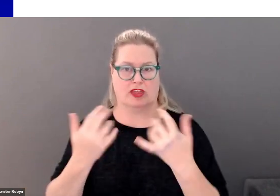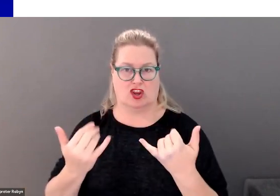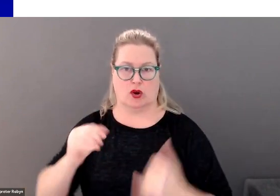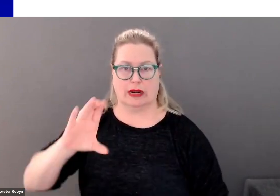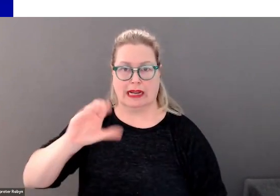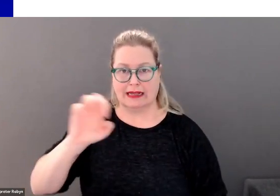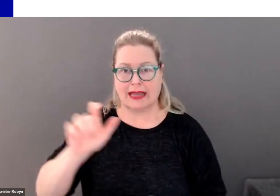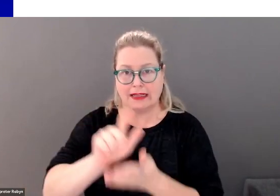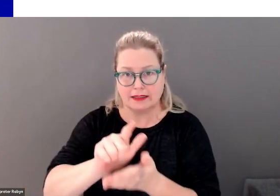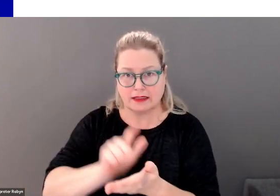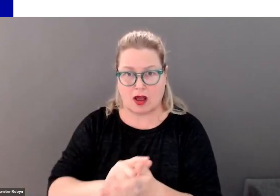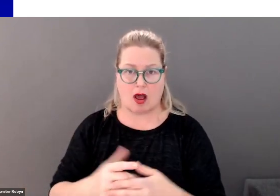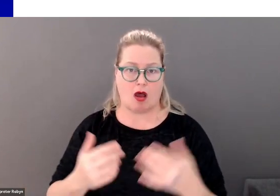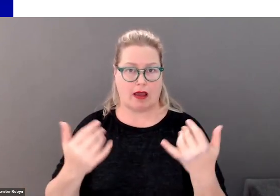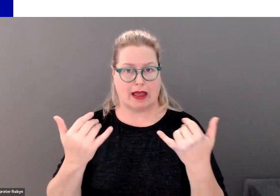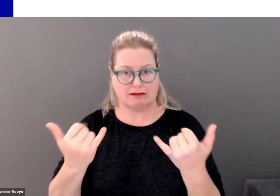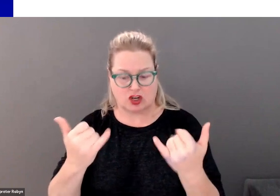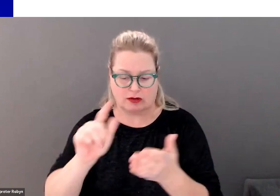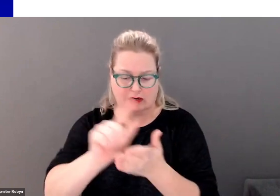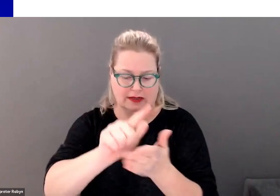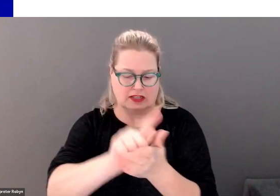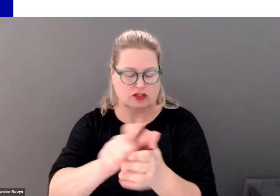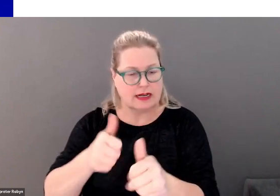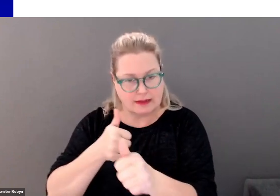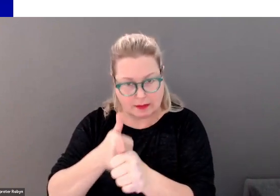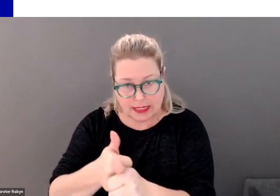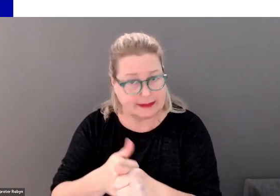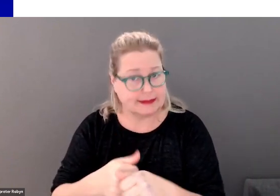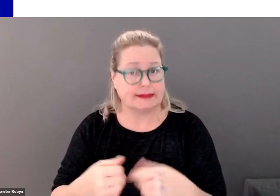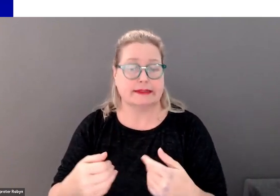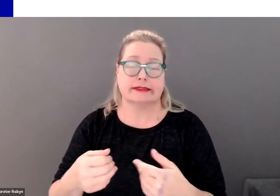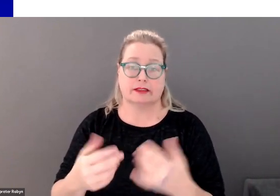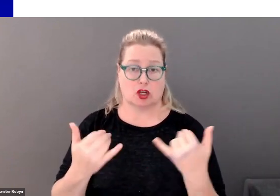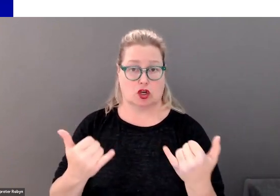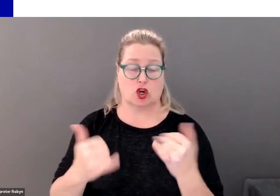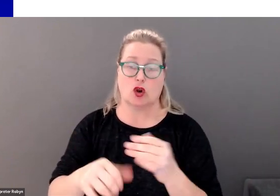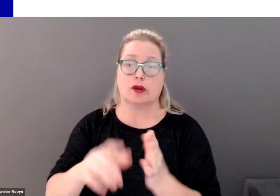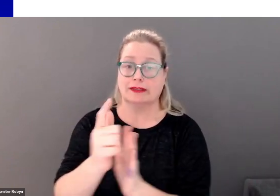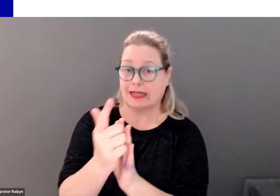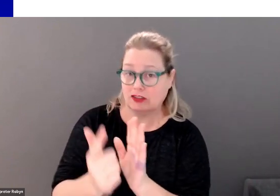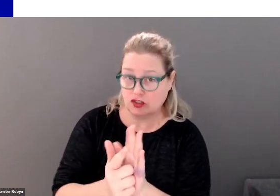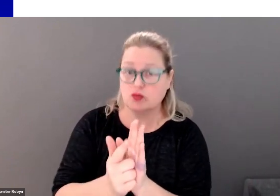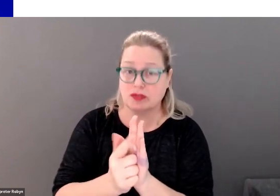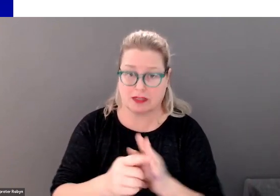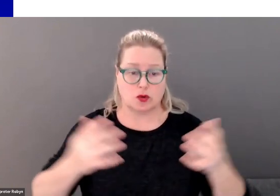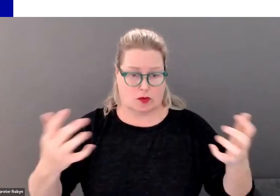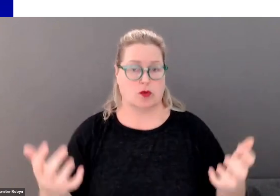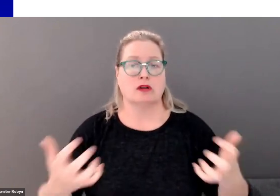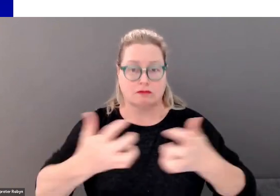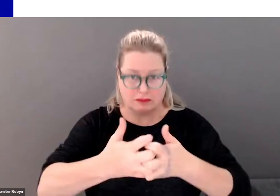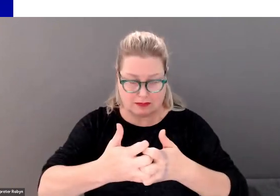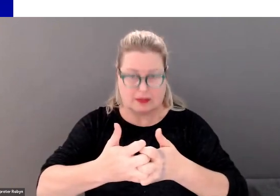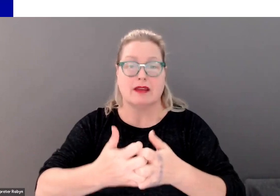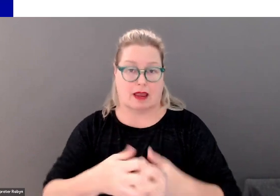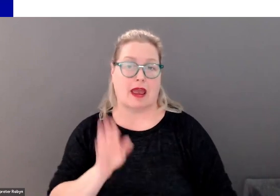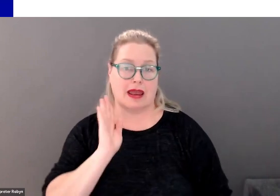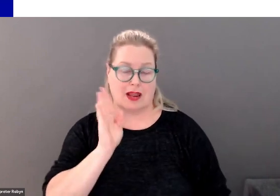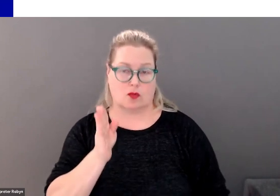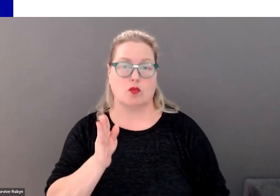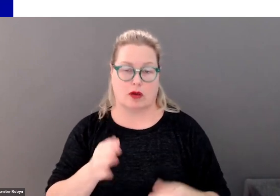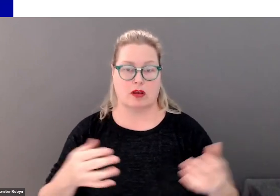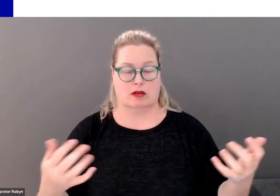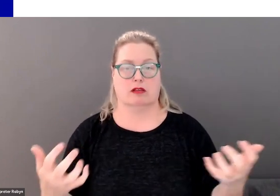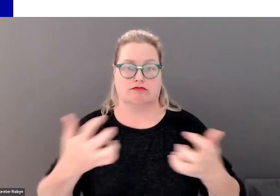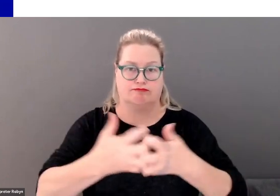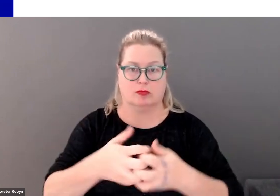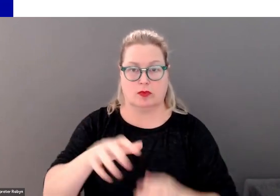legislative updates, including statutes as well as regulations, particularly consistency with the ADA. Next slide,